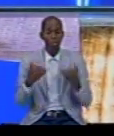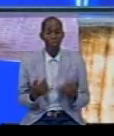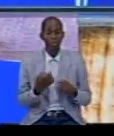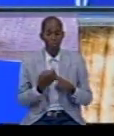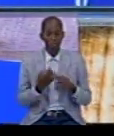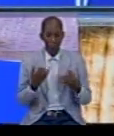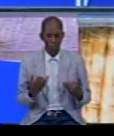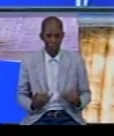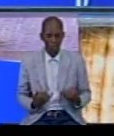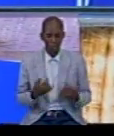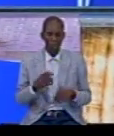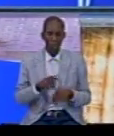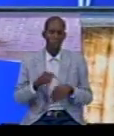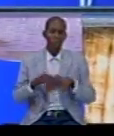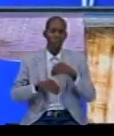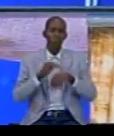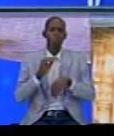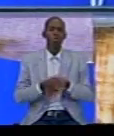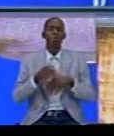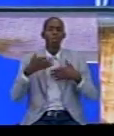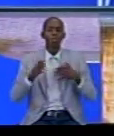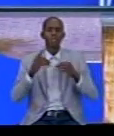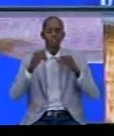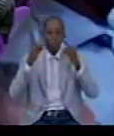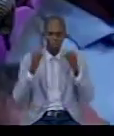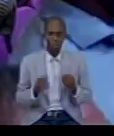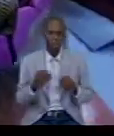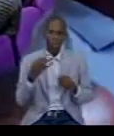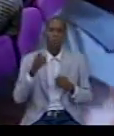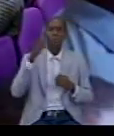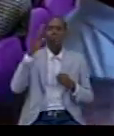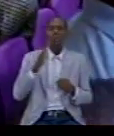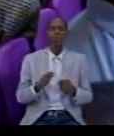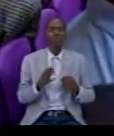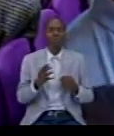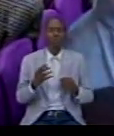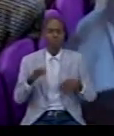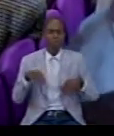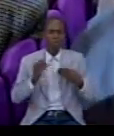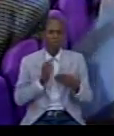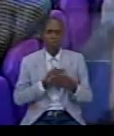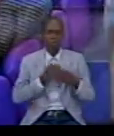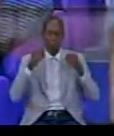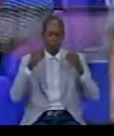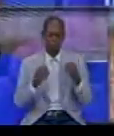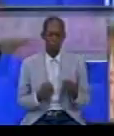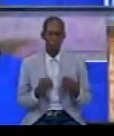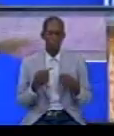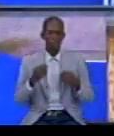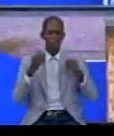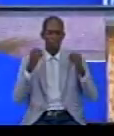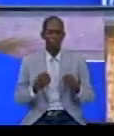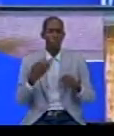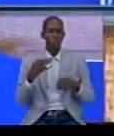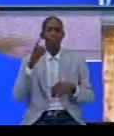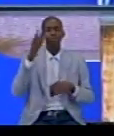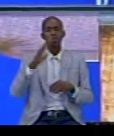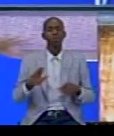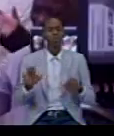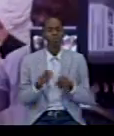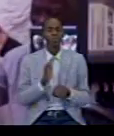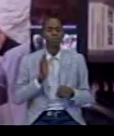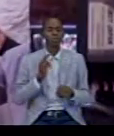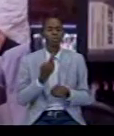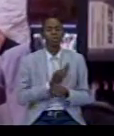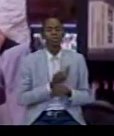time, let the power of God make us steady. The strength of God energize us in